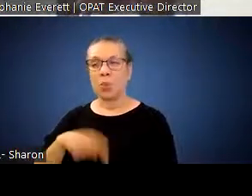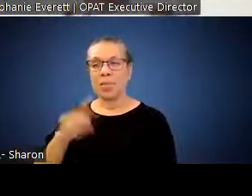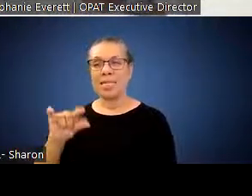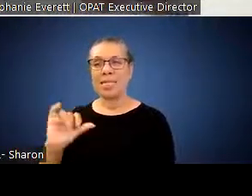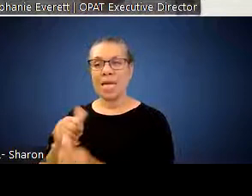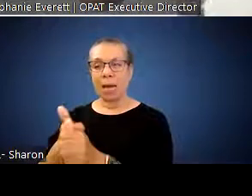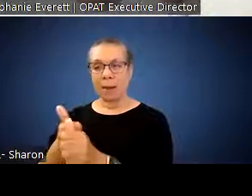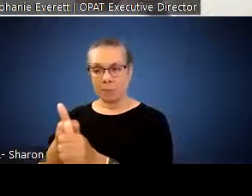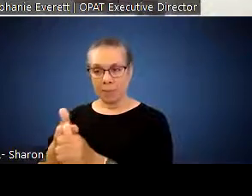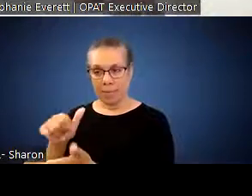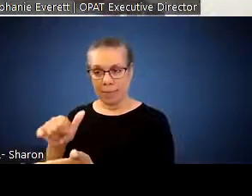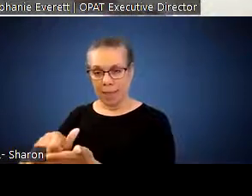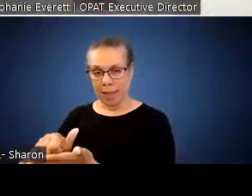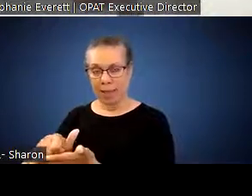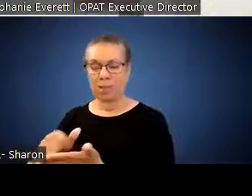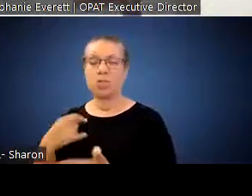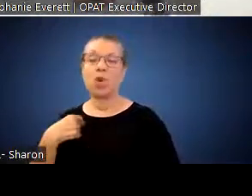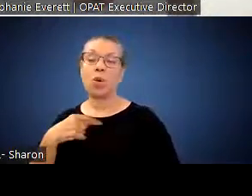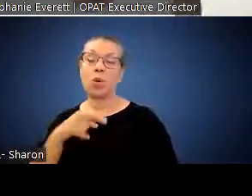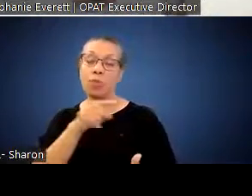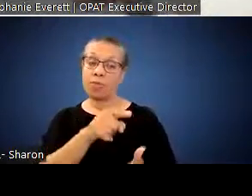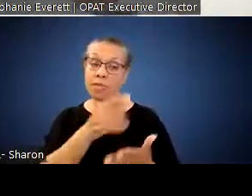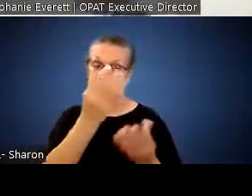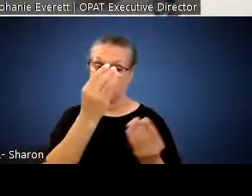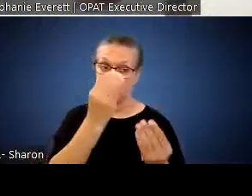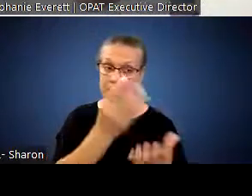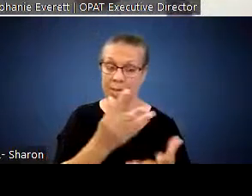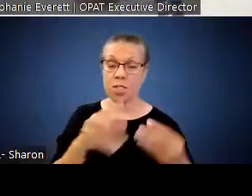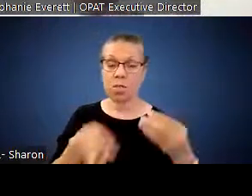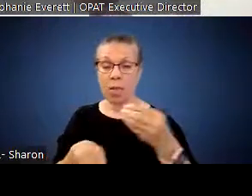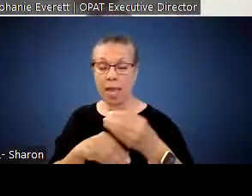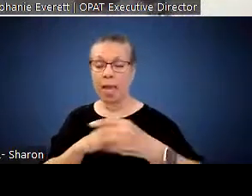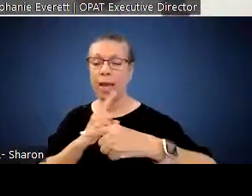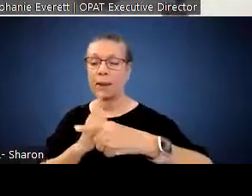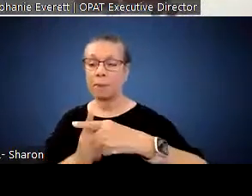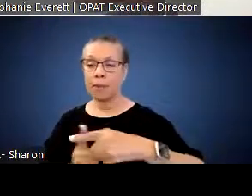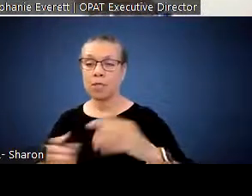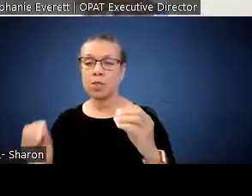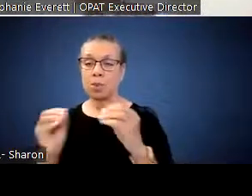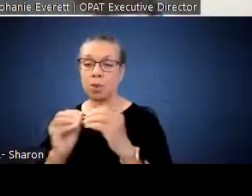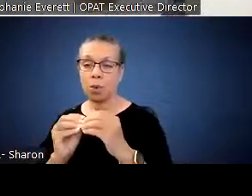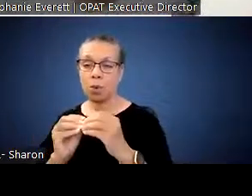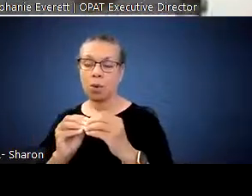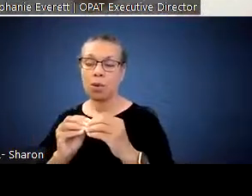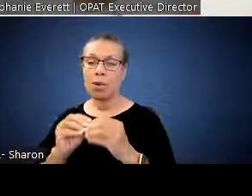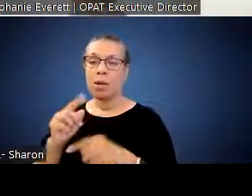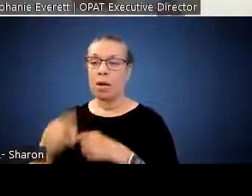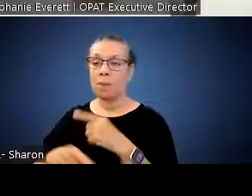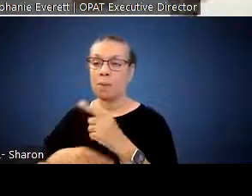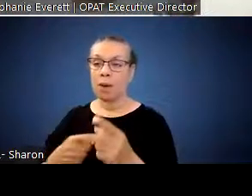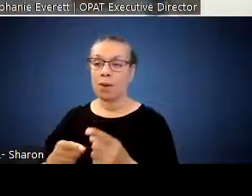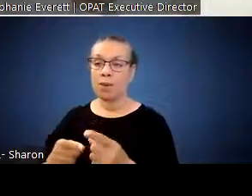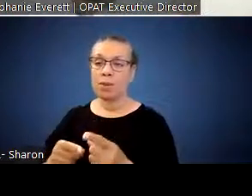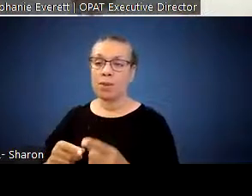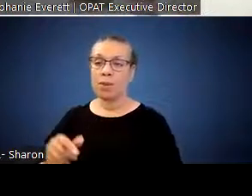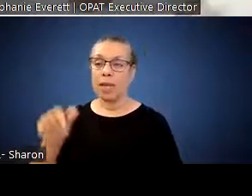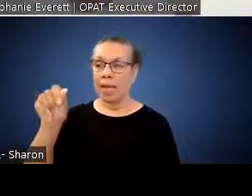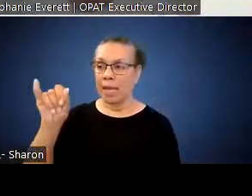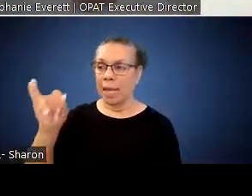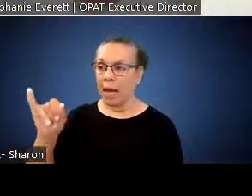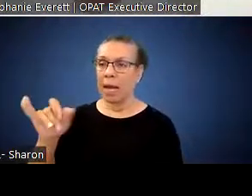we updated it with some of this information, but more information about the Internal Oversight Panel and what you all